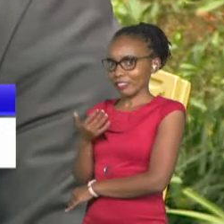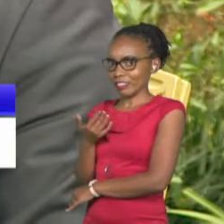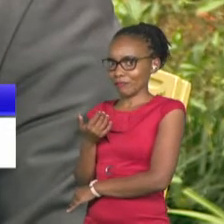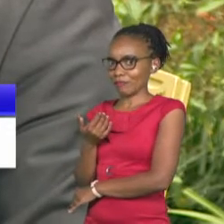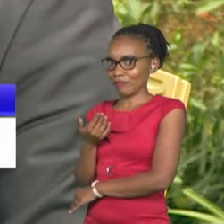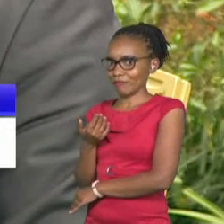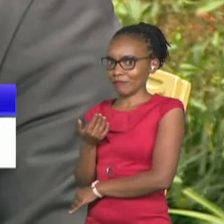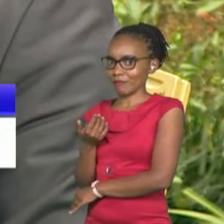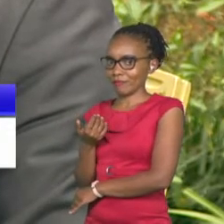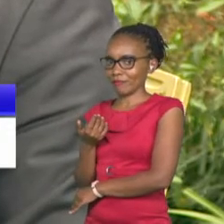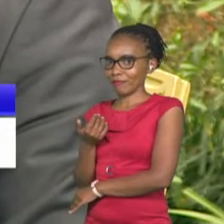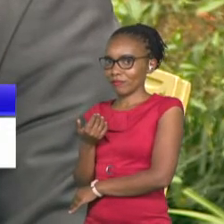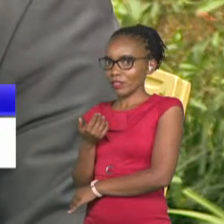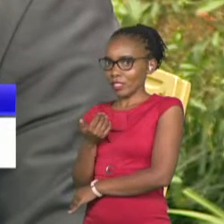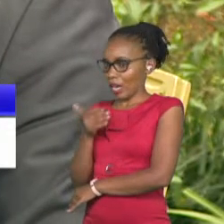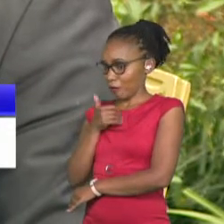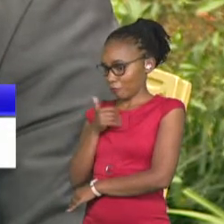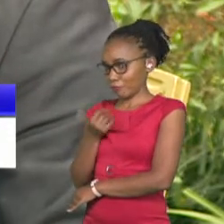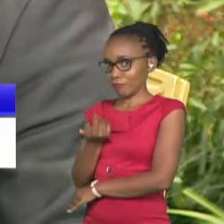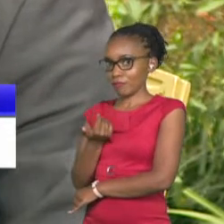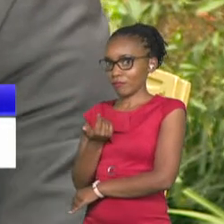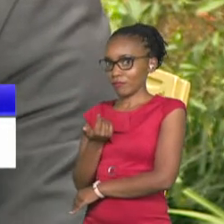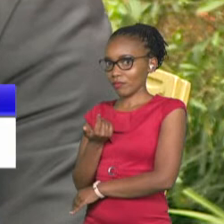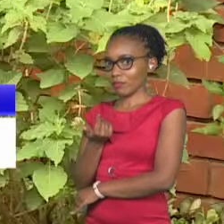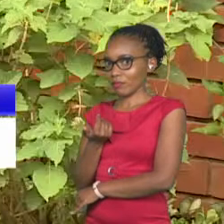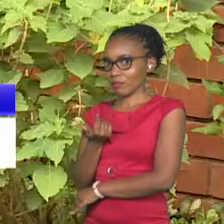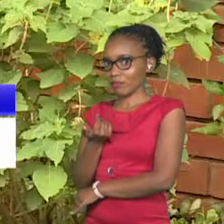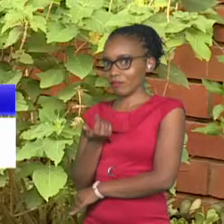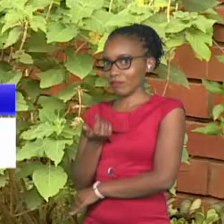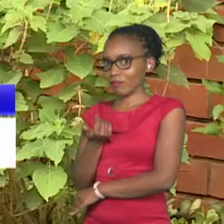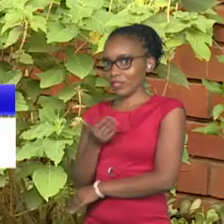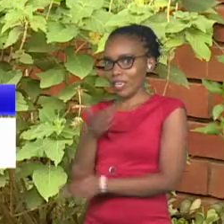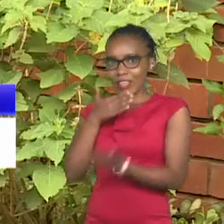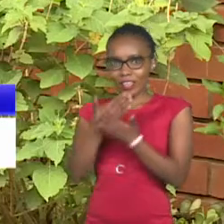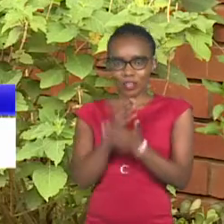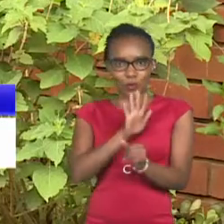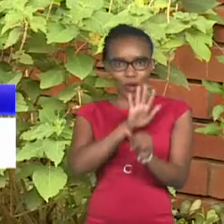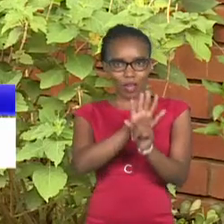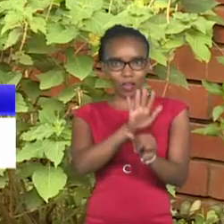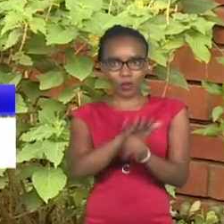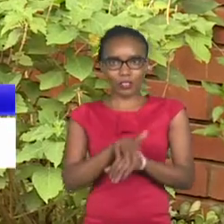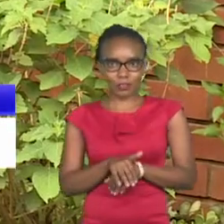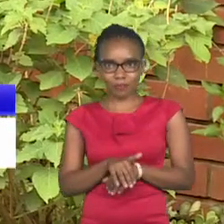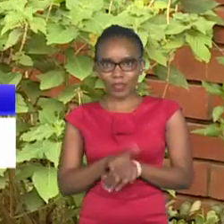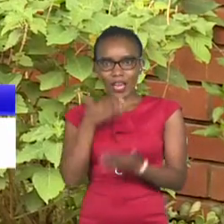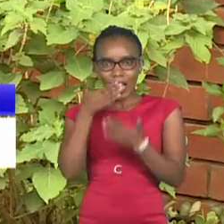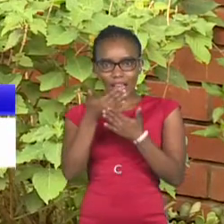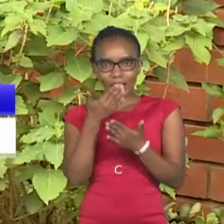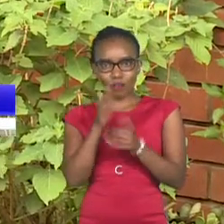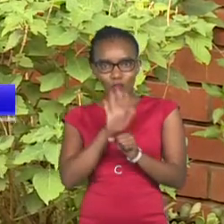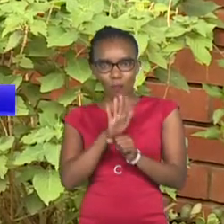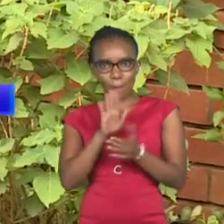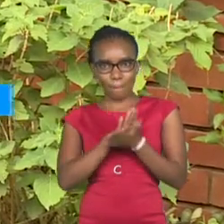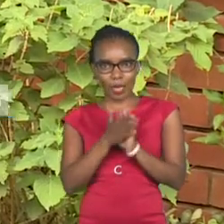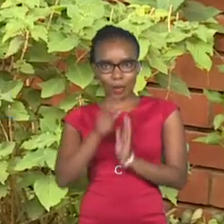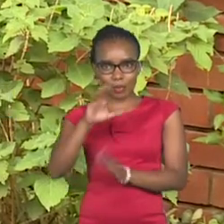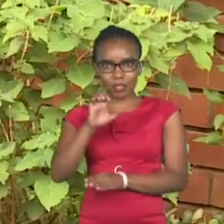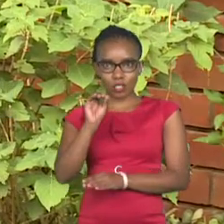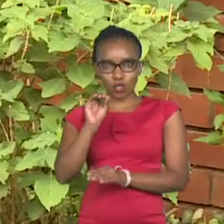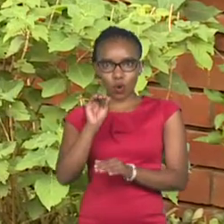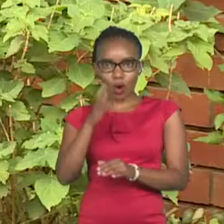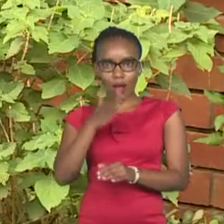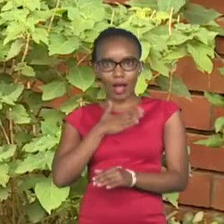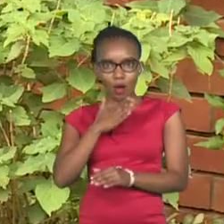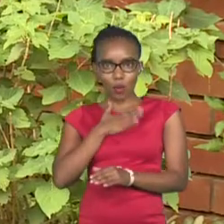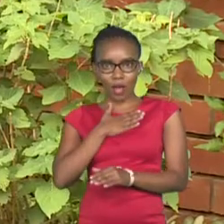say I have a close-knit. Thank you, Willie. Yes. And thank you for being our CEO this week. Thank you so much. The conversation